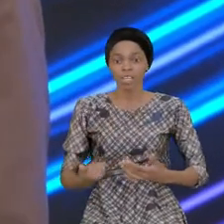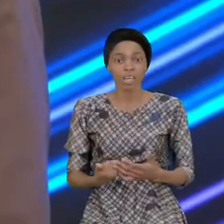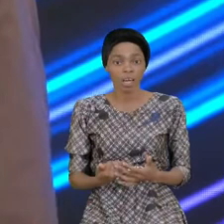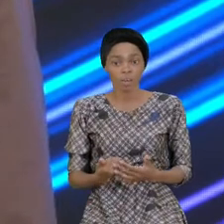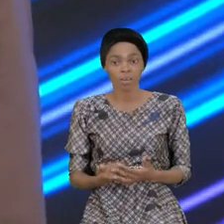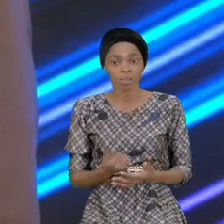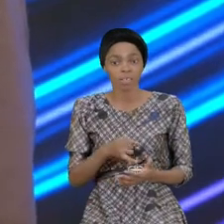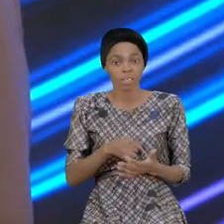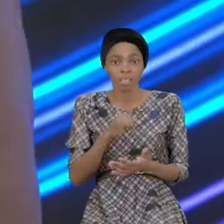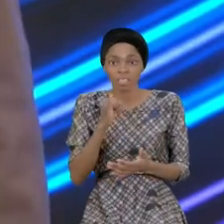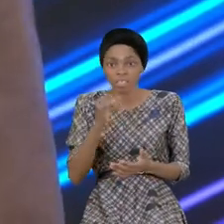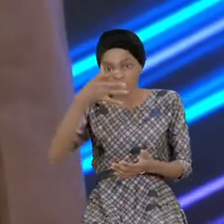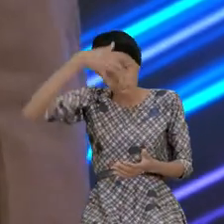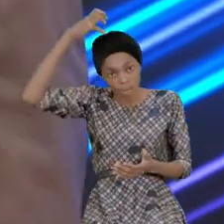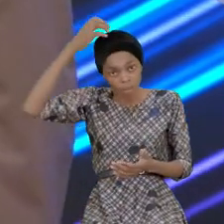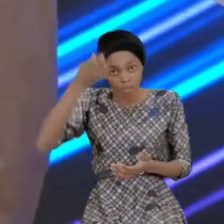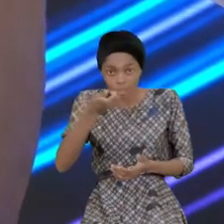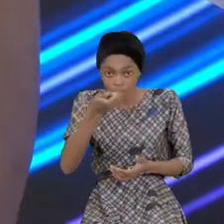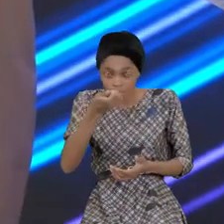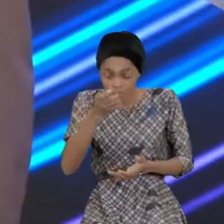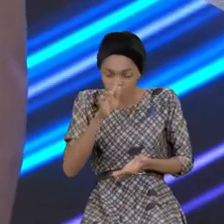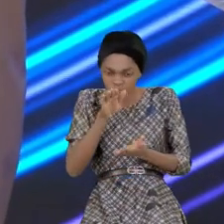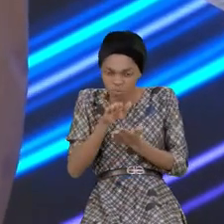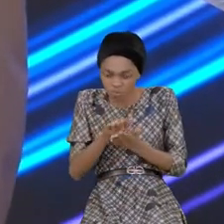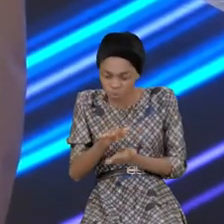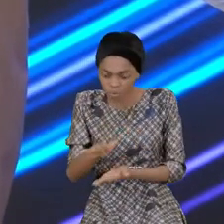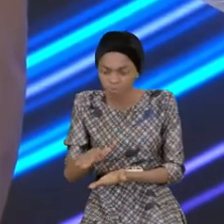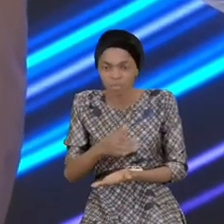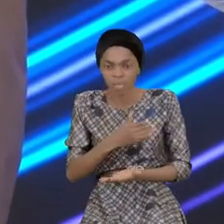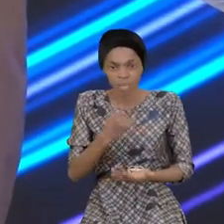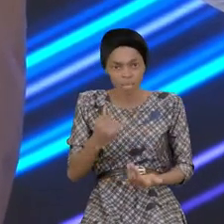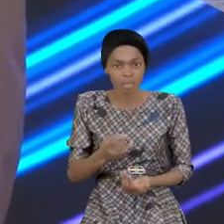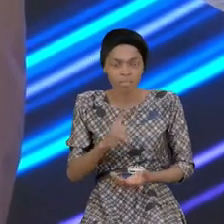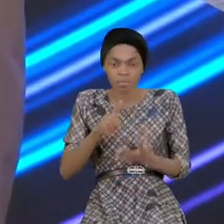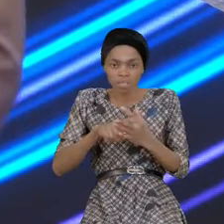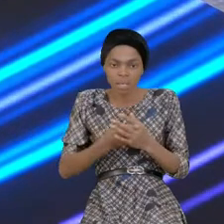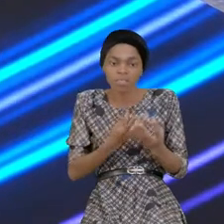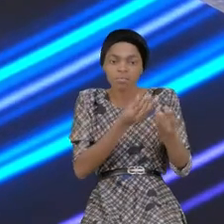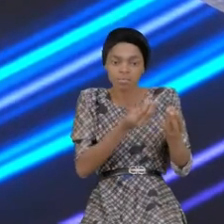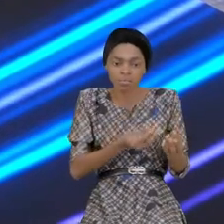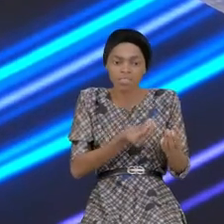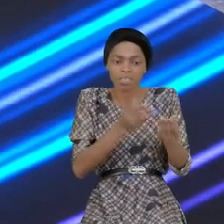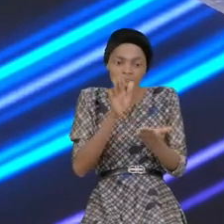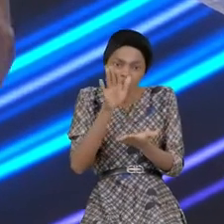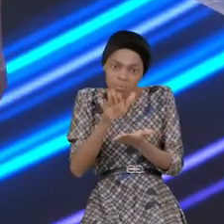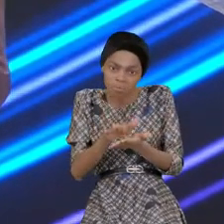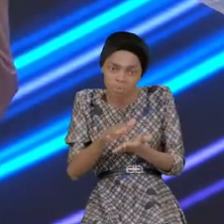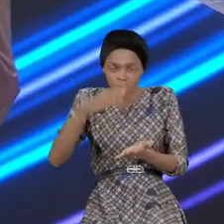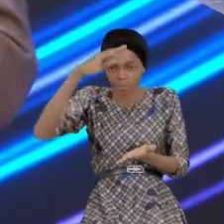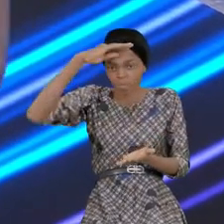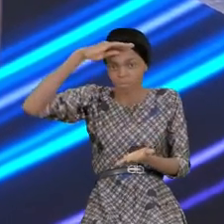that it cannot hurt. But if you nurse that baby lion by your own